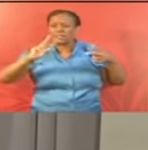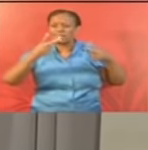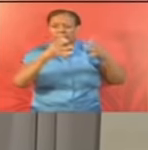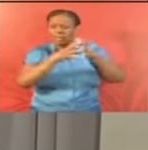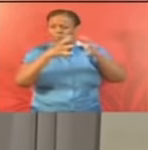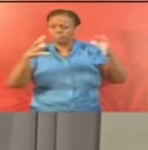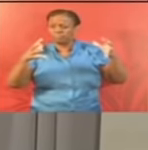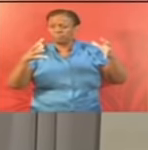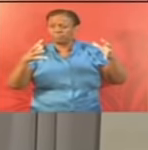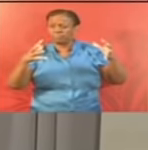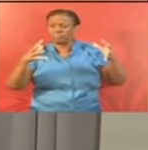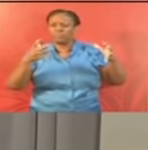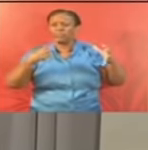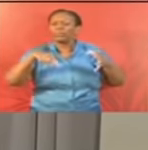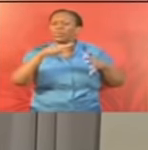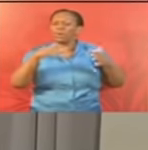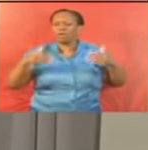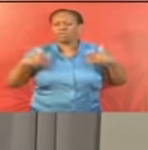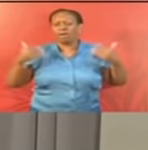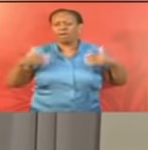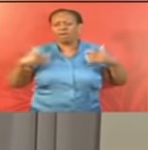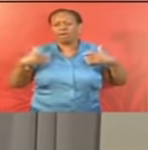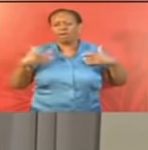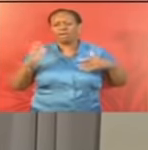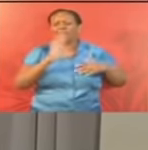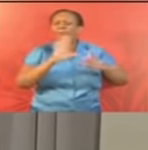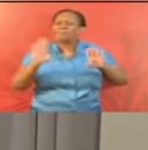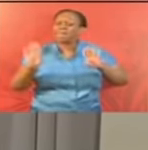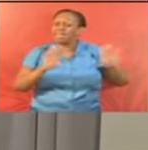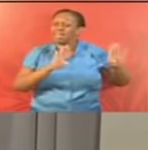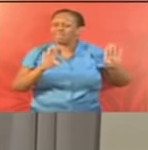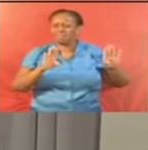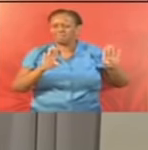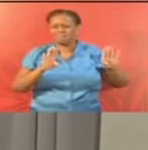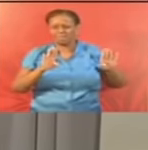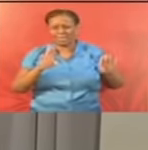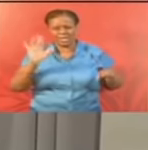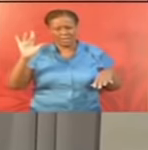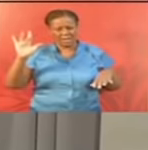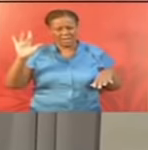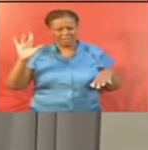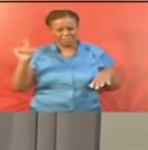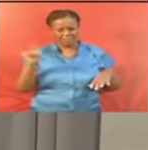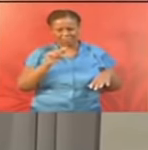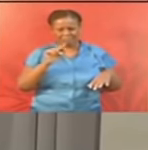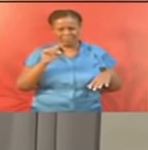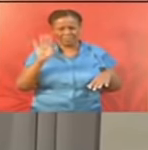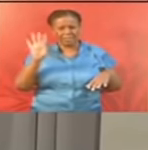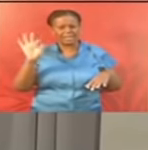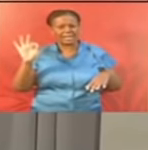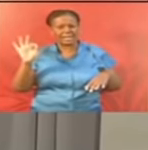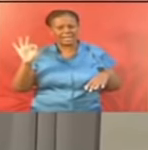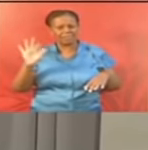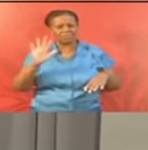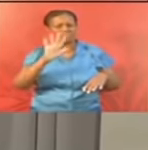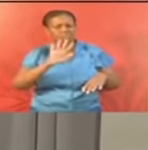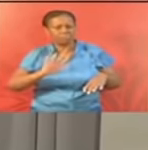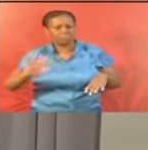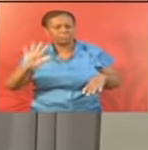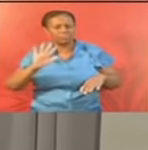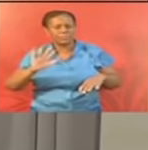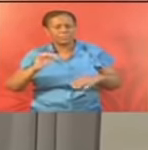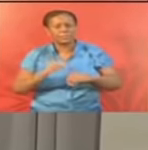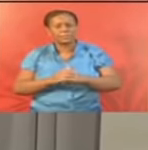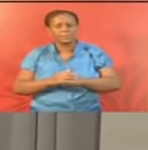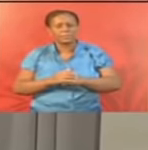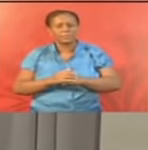young people between the ages of 25 to 49, and 2, the insistence